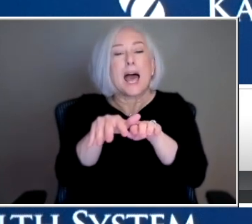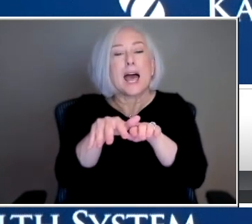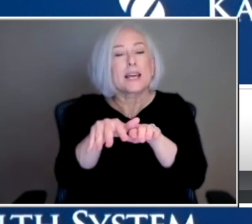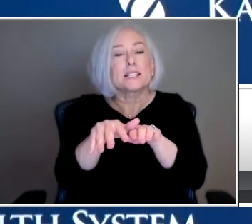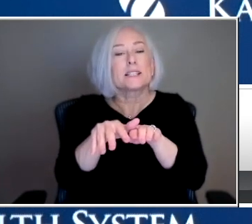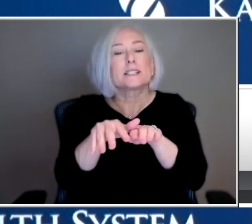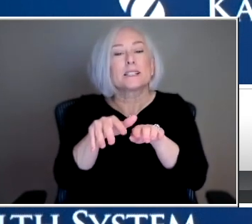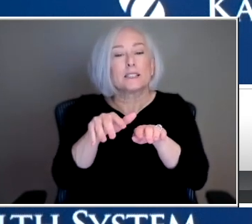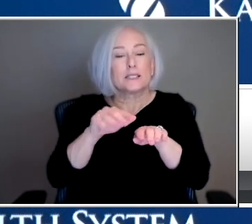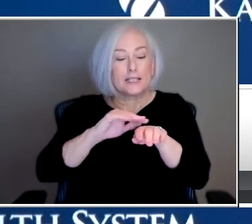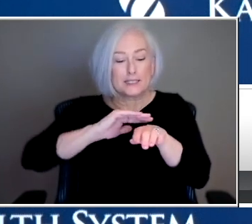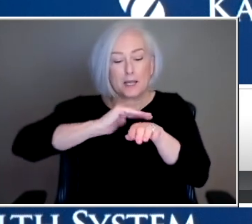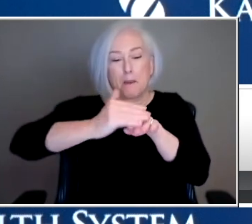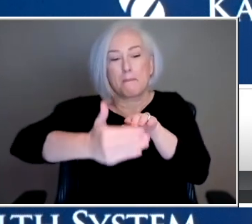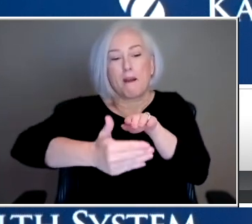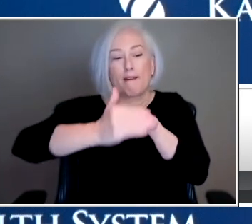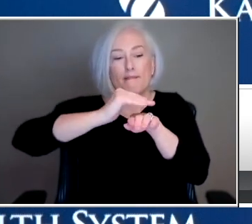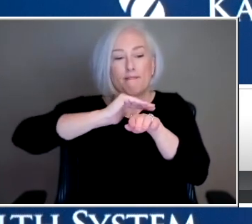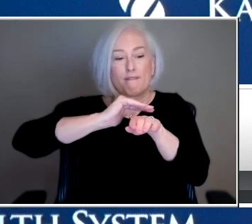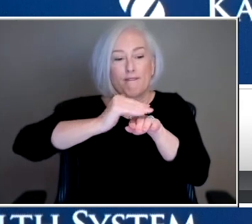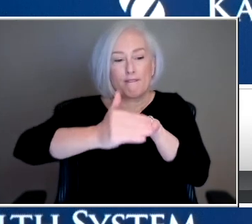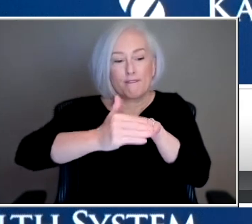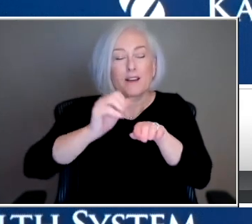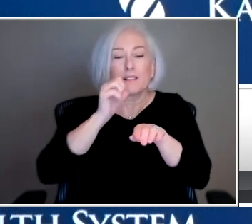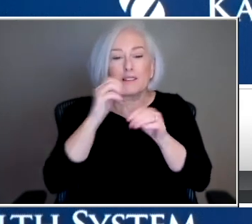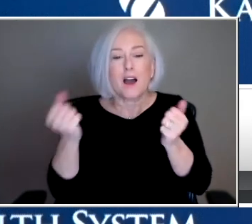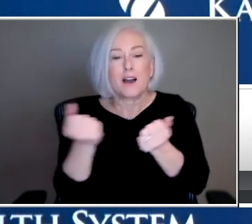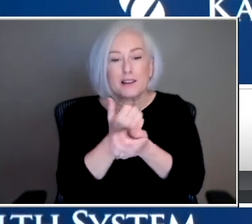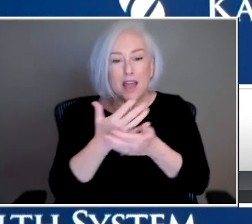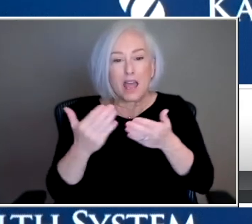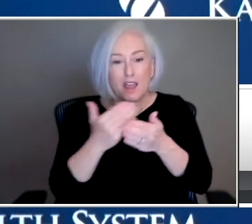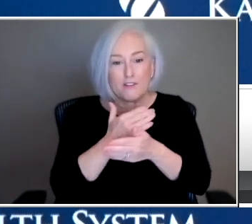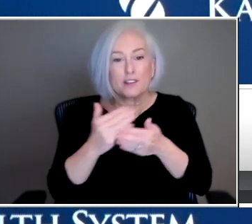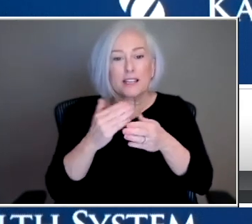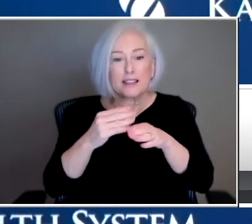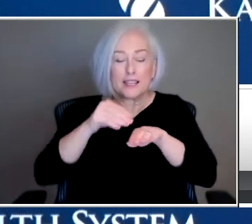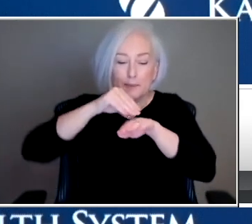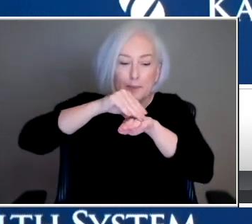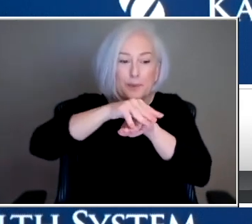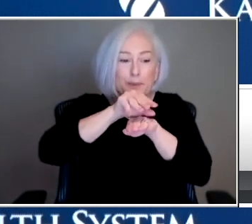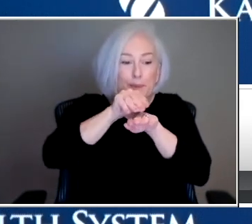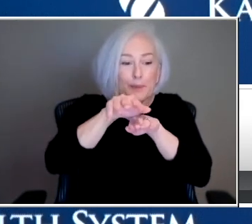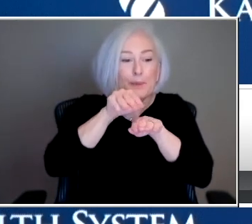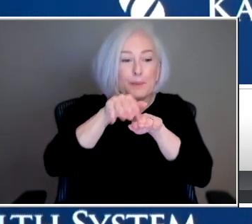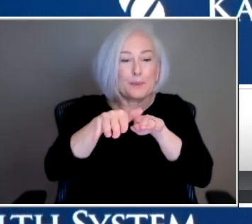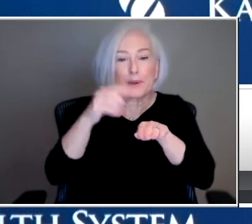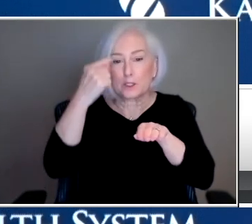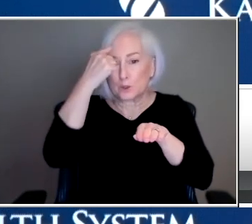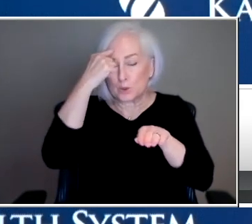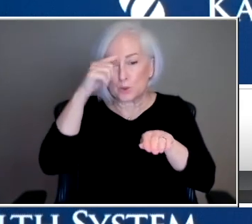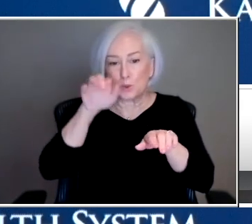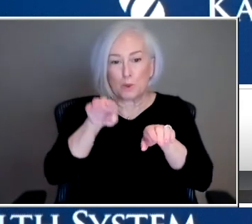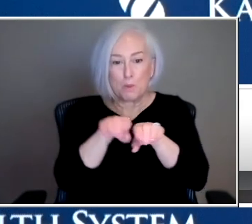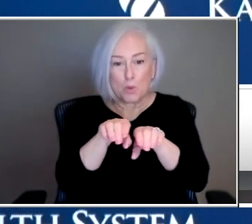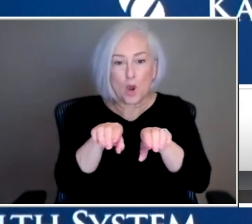flowing in and to and through the brain tissues. We really want that to get oxygen and nutrients. So